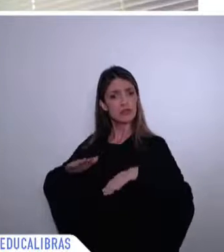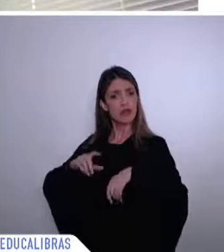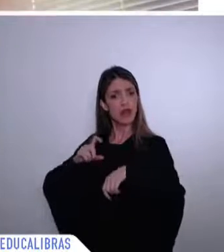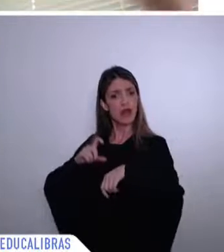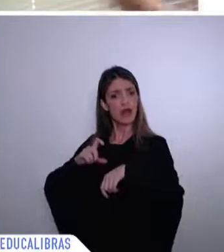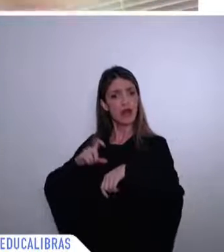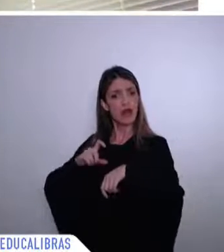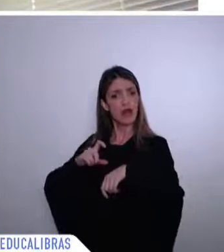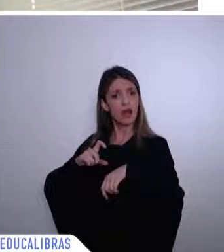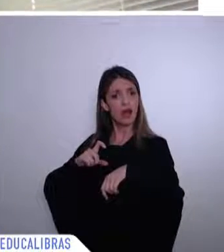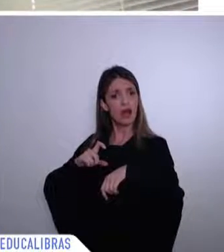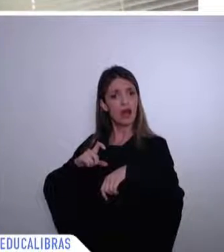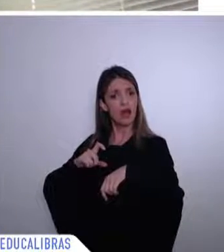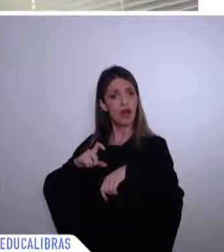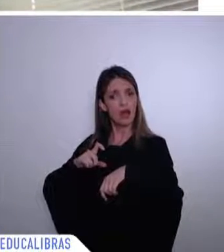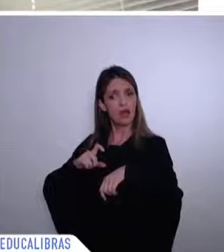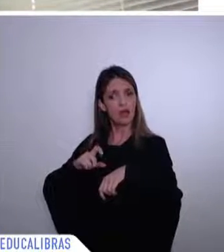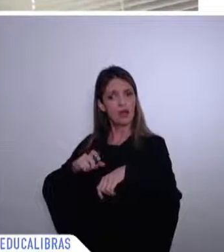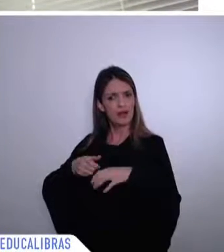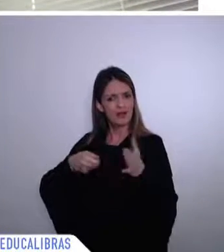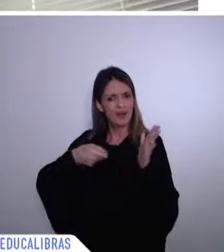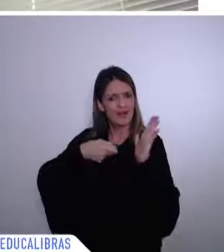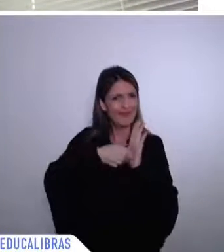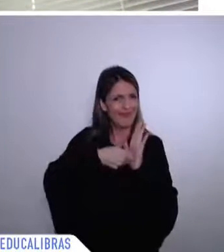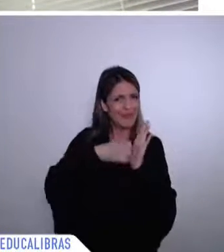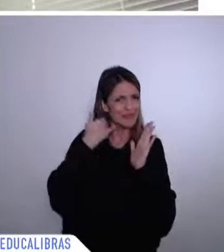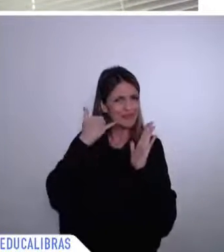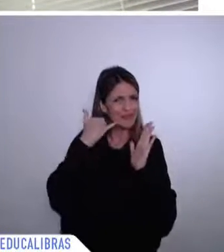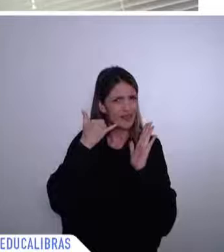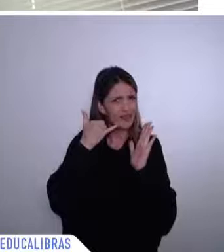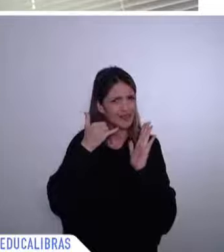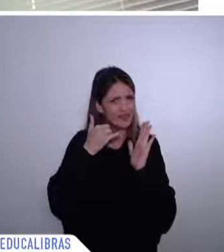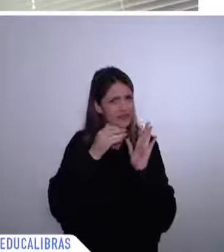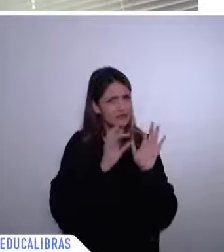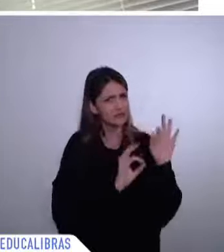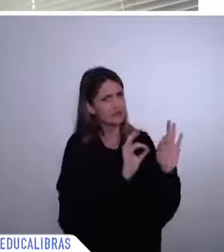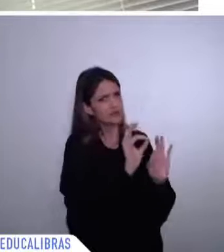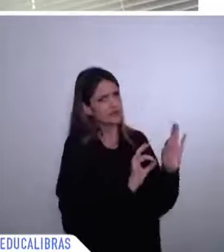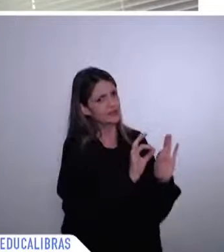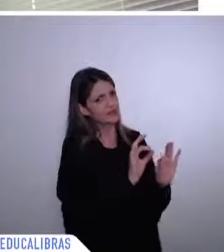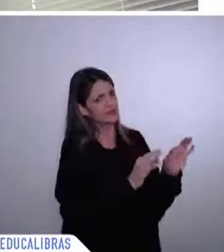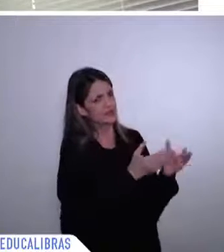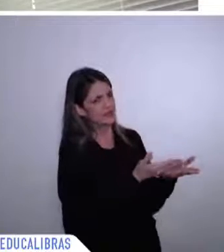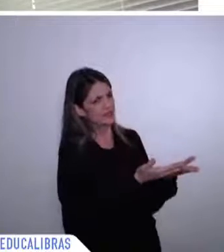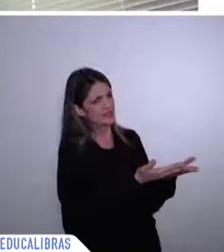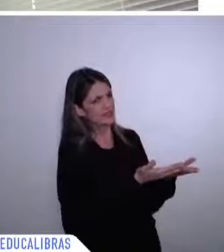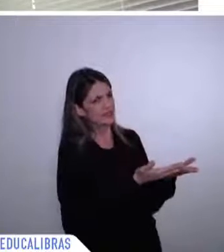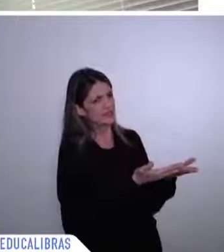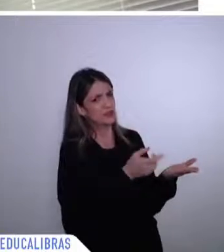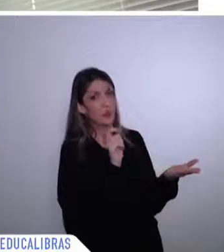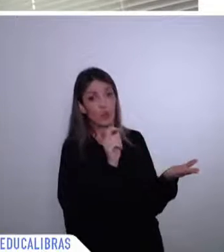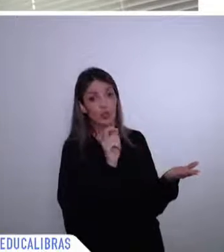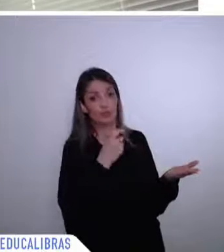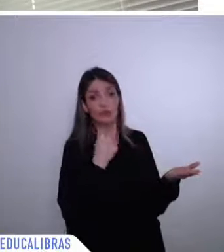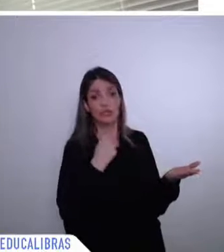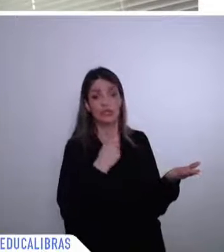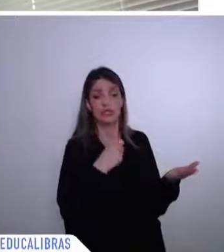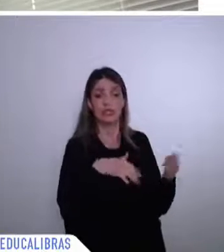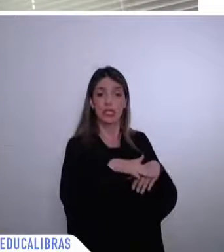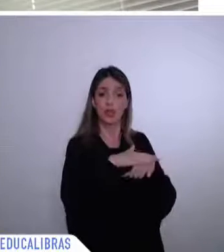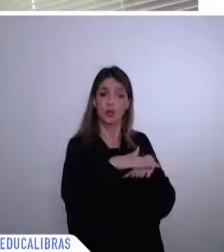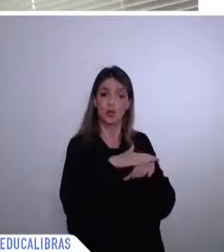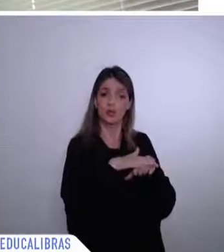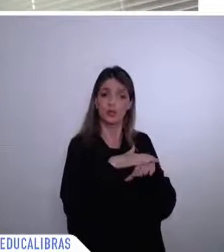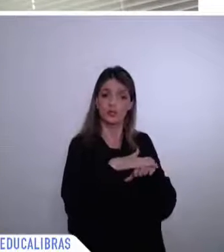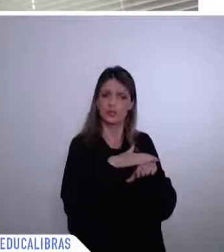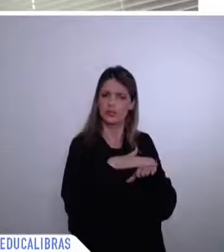requirement was back in the day. And they said, well, we wanted a place to rest and to be able to recharge our smartphones. So